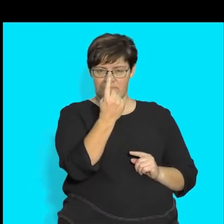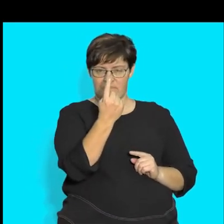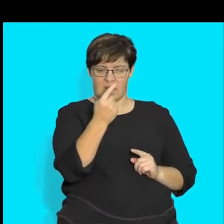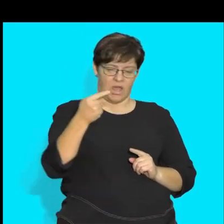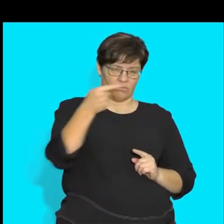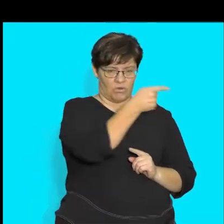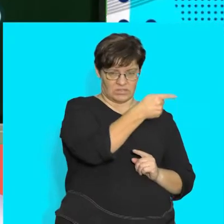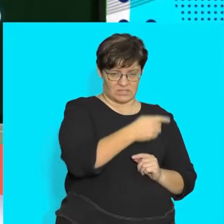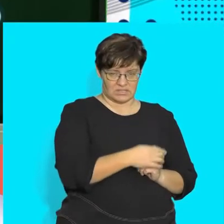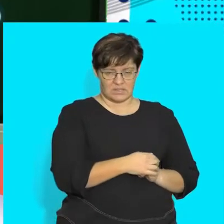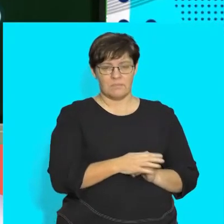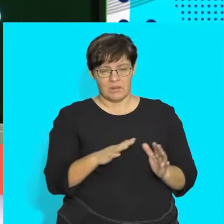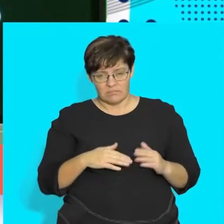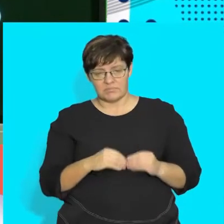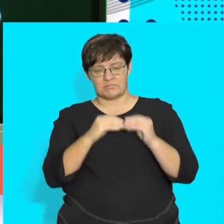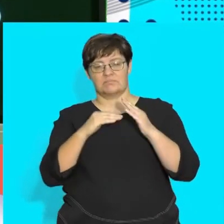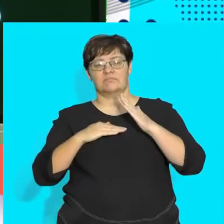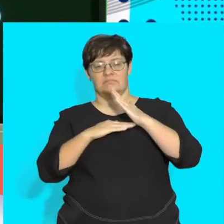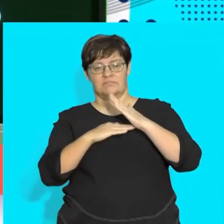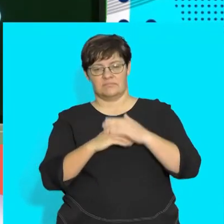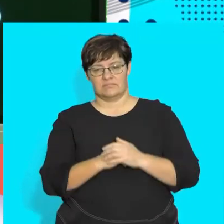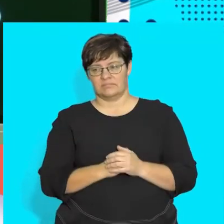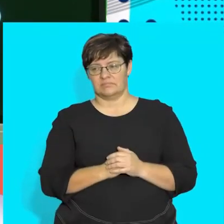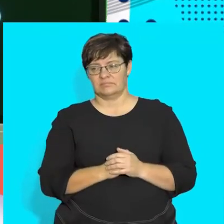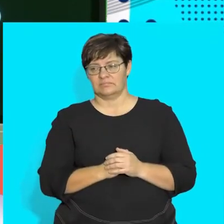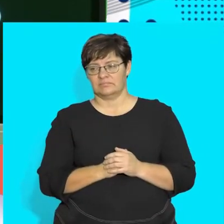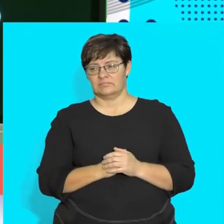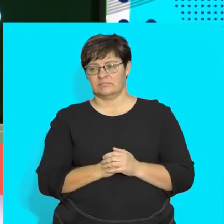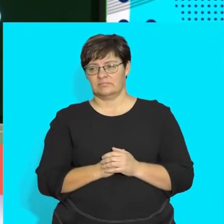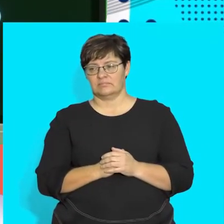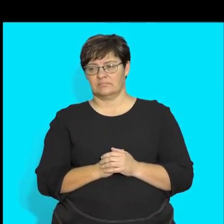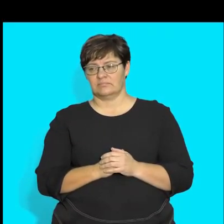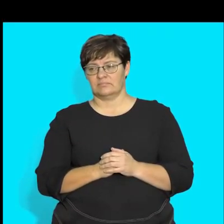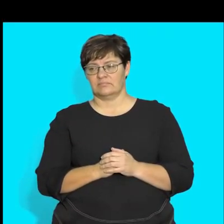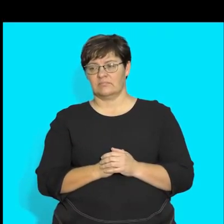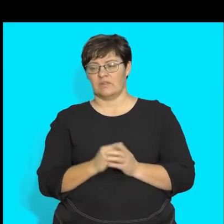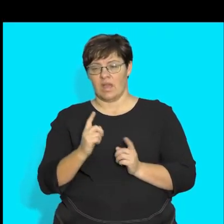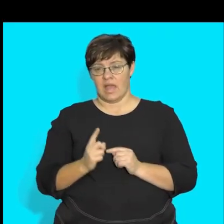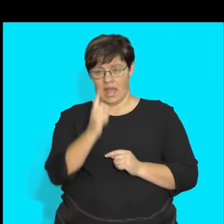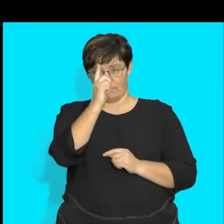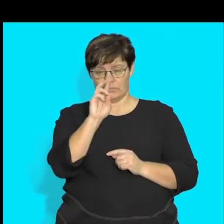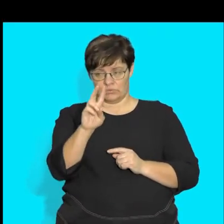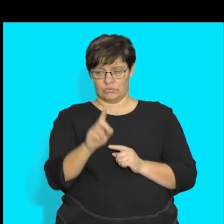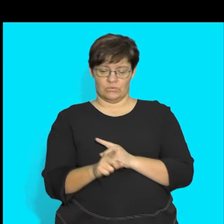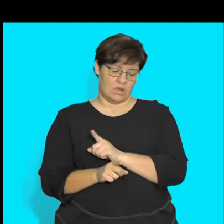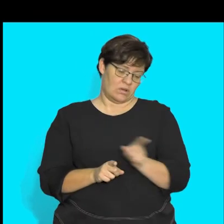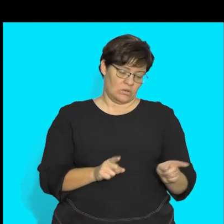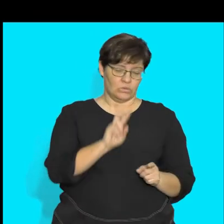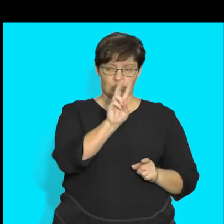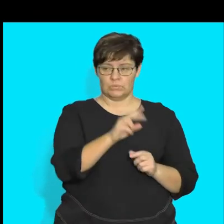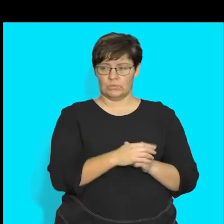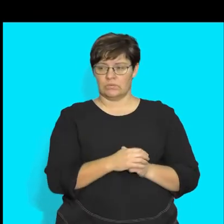going across, which would create, let's draw that, if it's going up 2 and it's going across